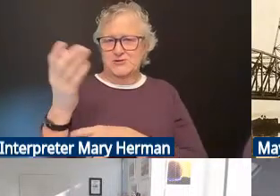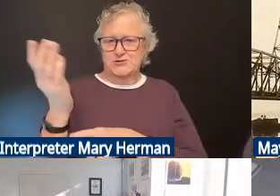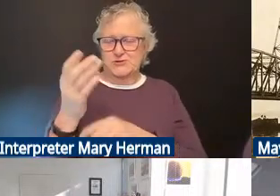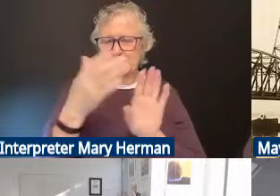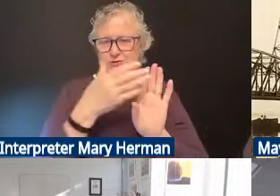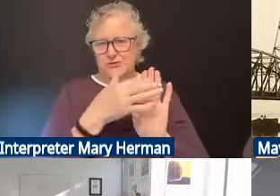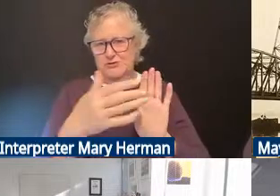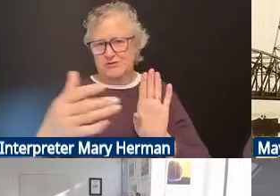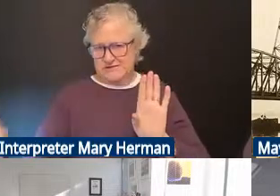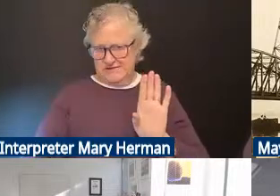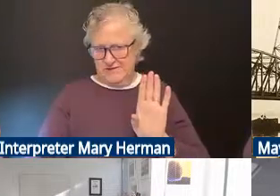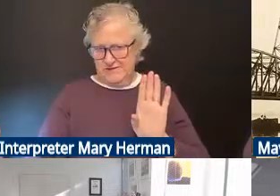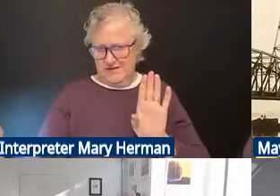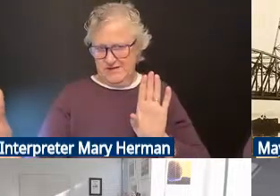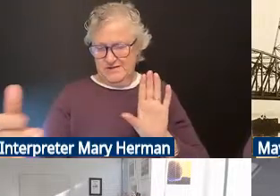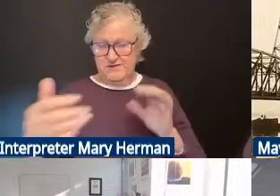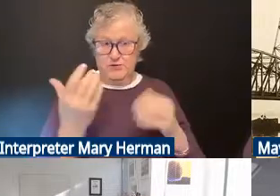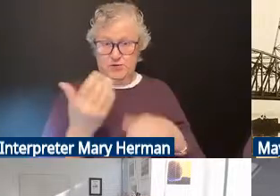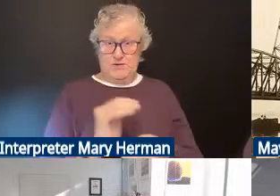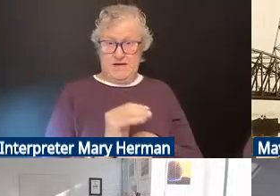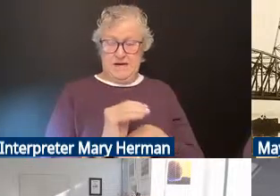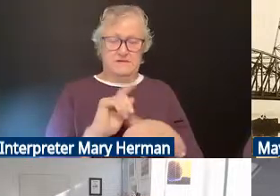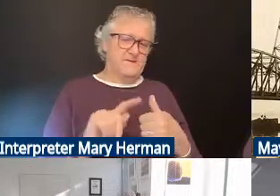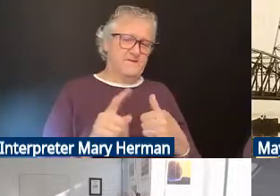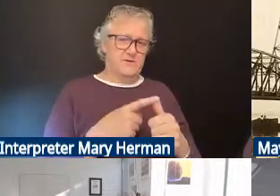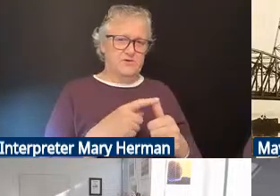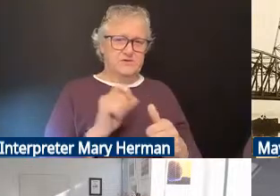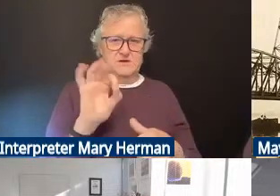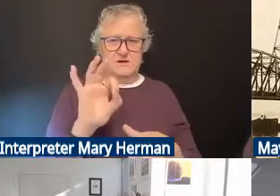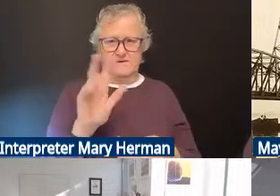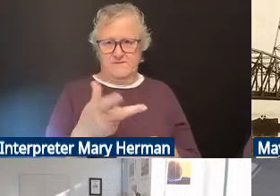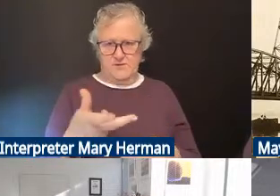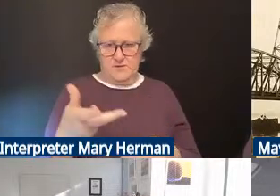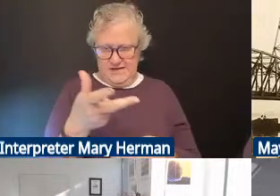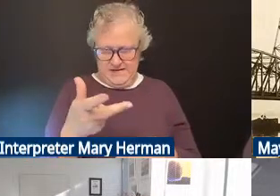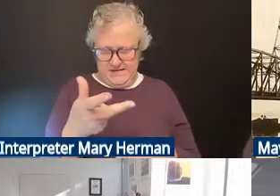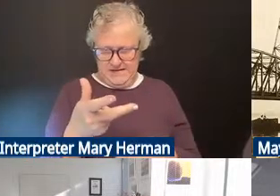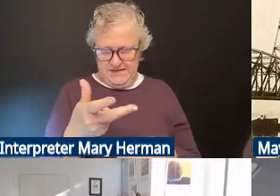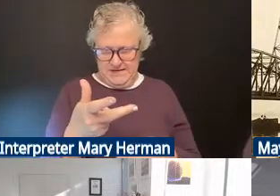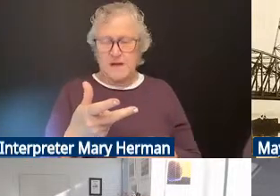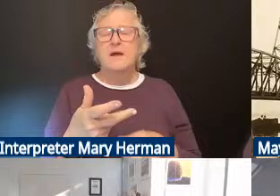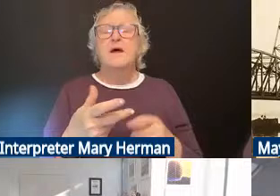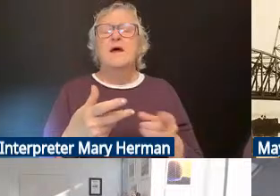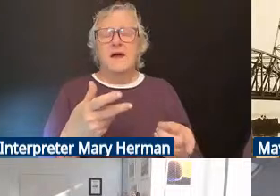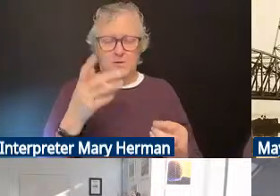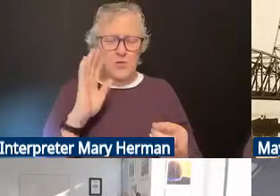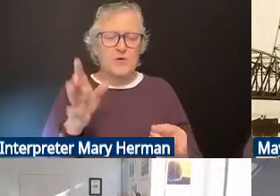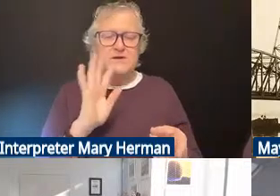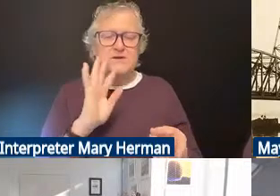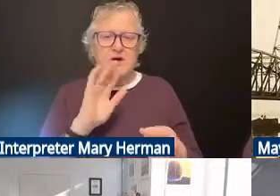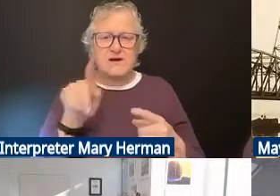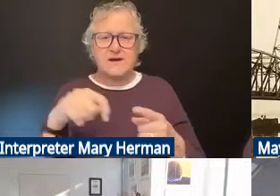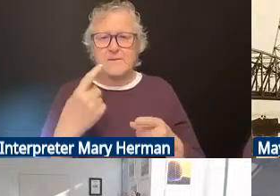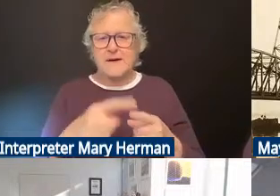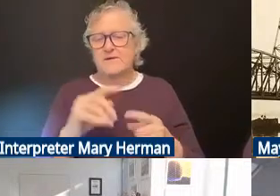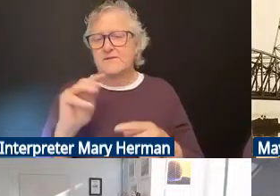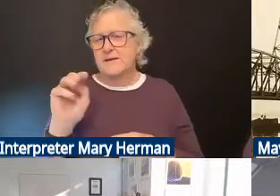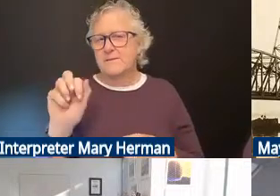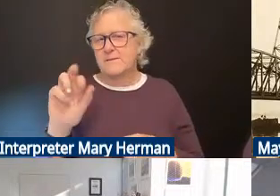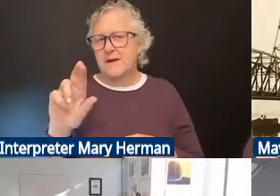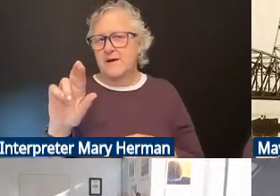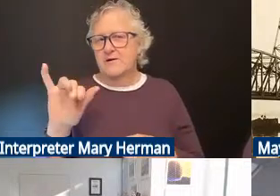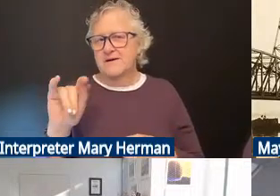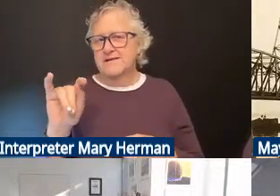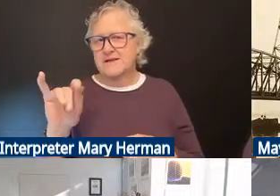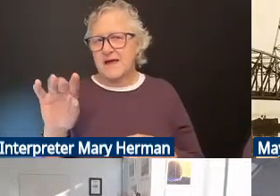the first of 3 of them. And this will be about the Maritime Museum. And then we'll have 2 more, which will include updates from the